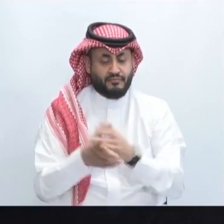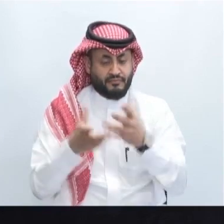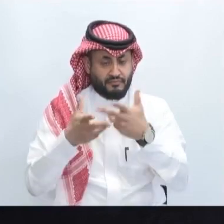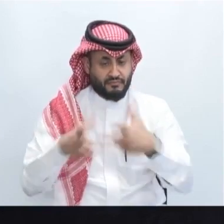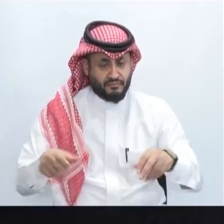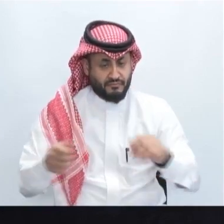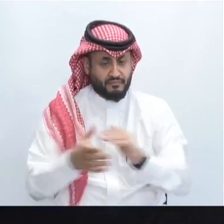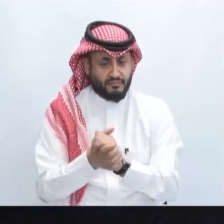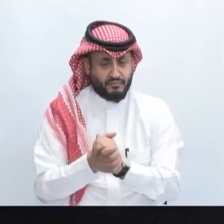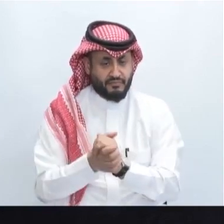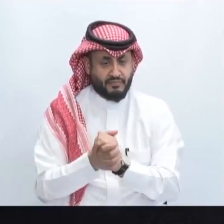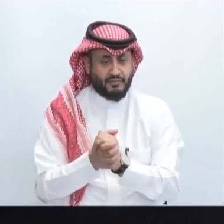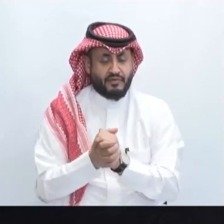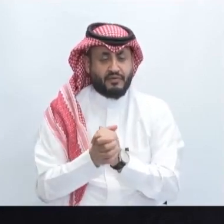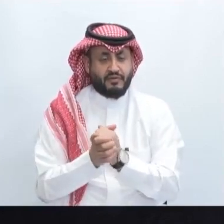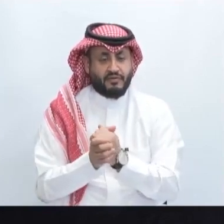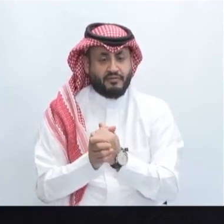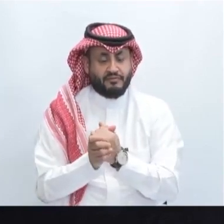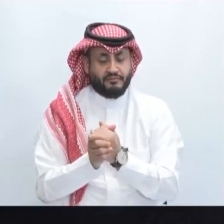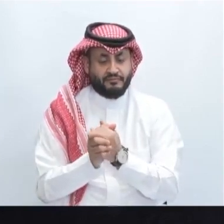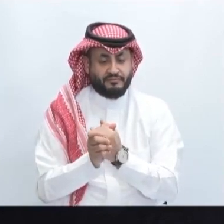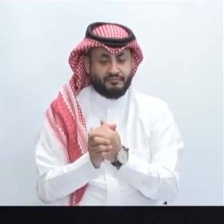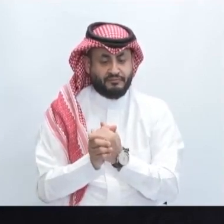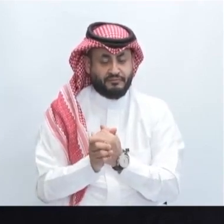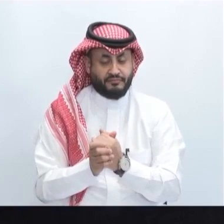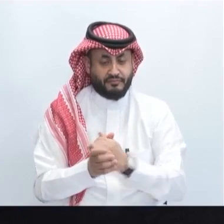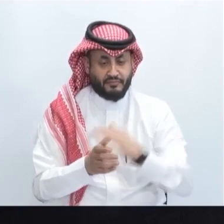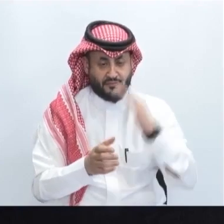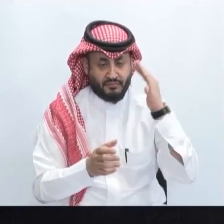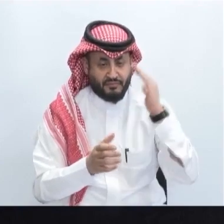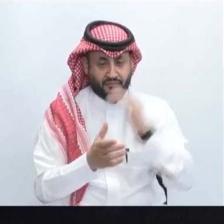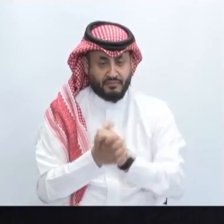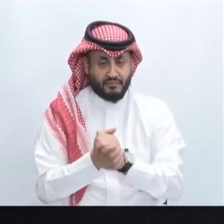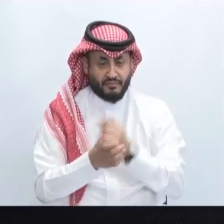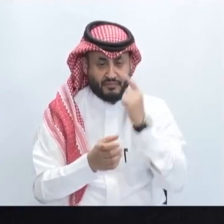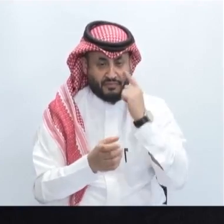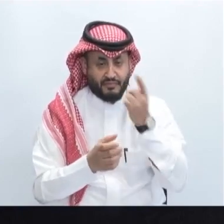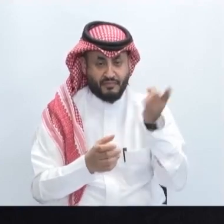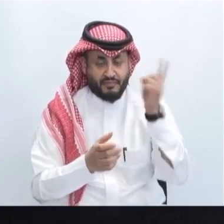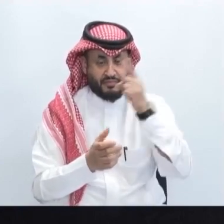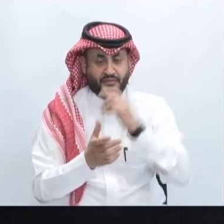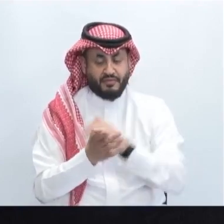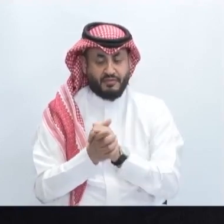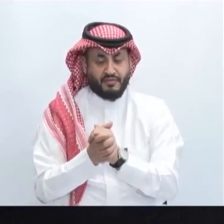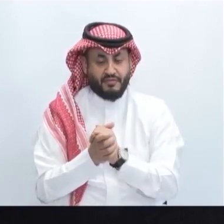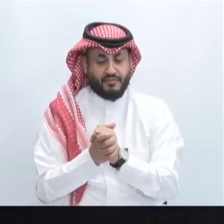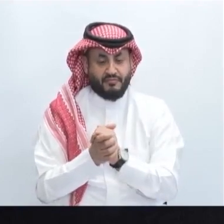have reached the end of our lesson. Thank you very much, and I will see you next time.